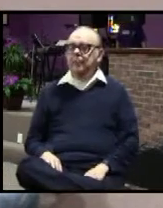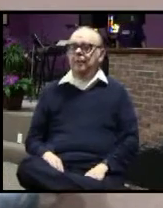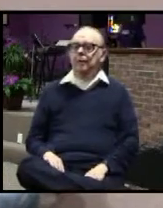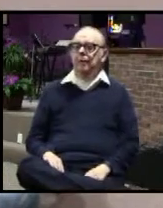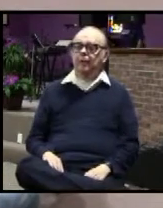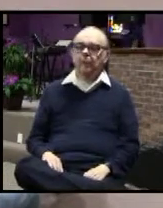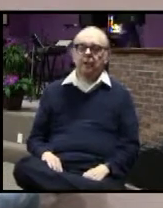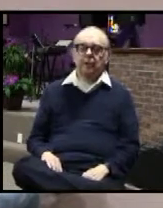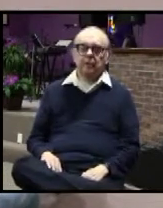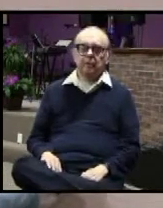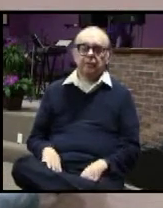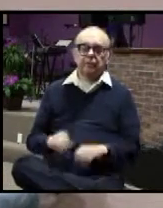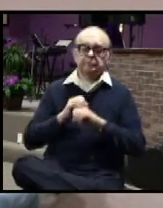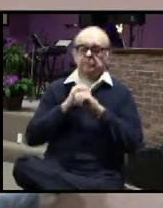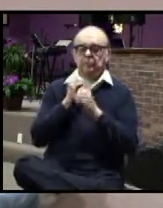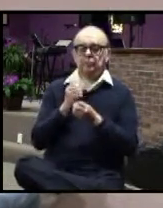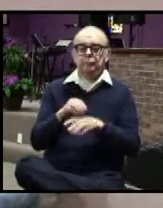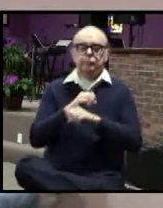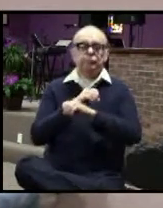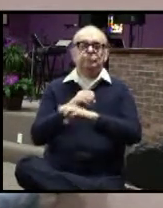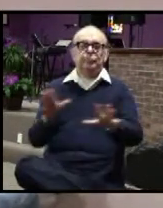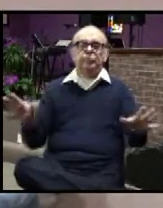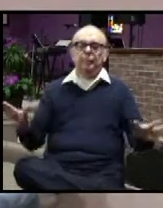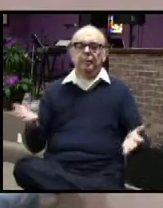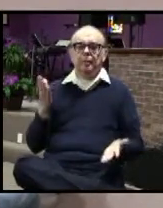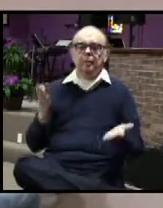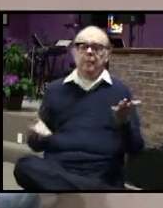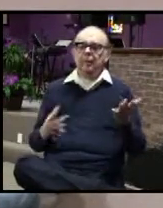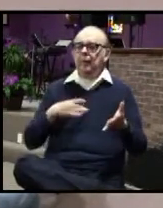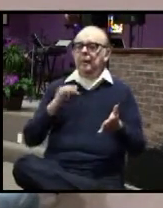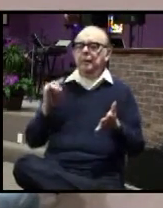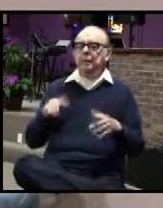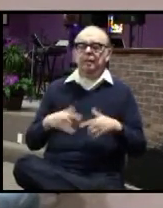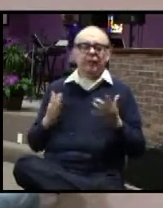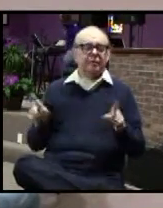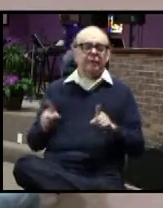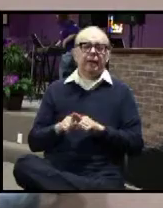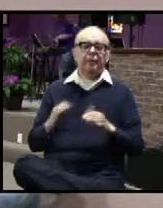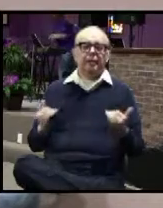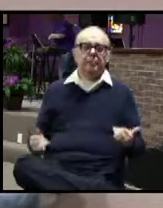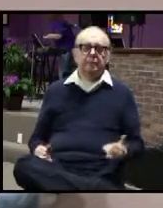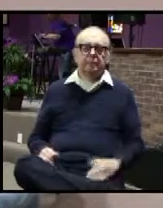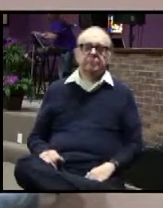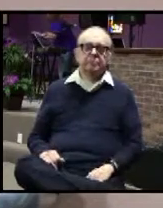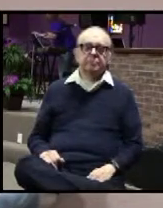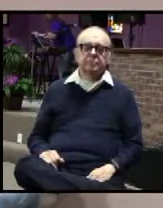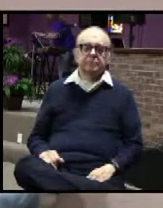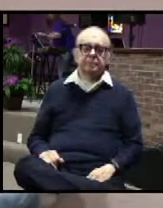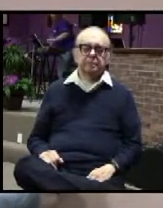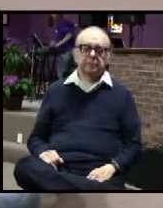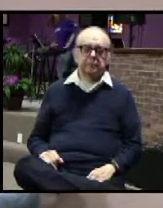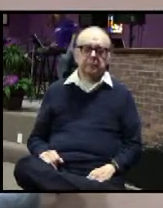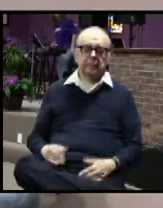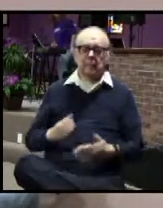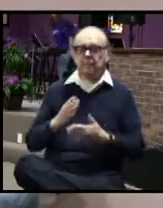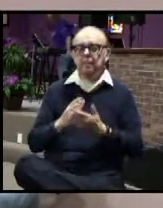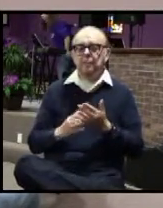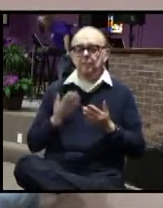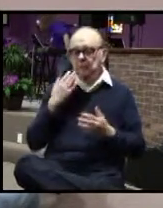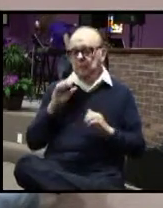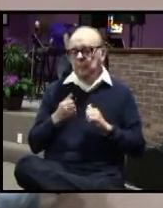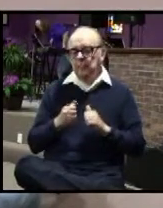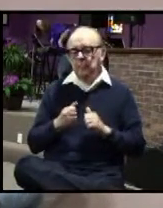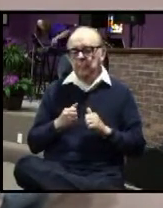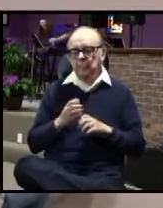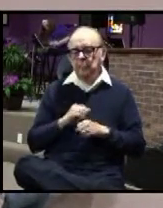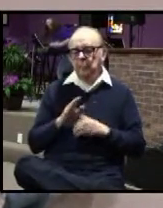And it just goes into pieces. And maybe that's what your life is. Your life right now is just nothing but pieces. And you don't know, how am I going to put